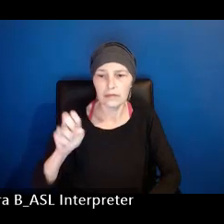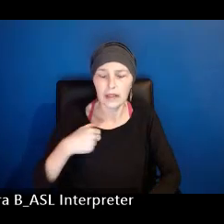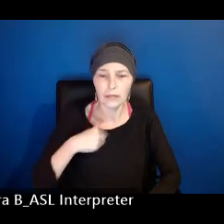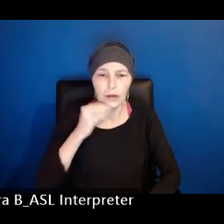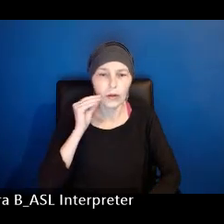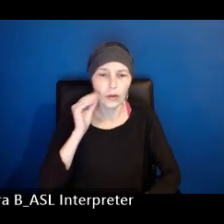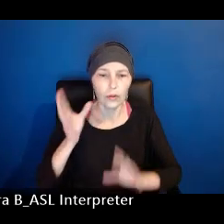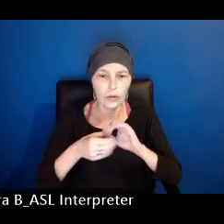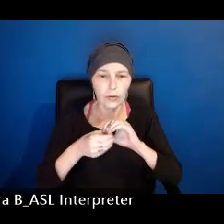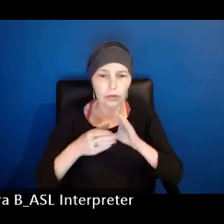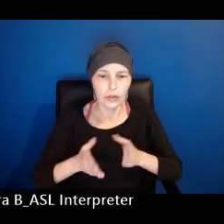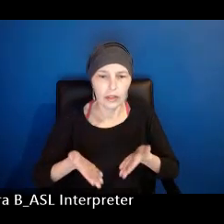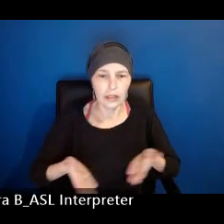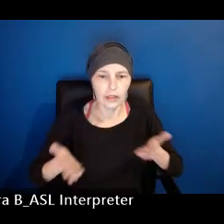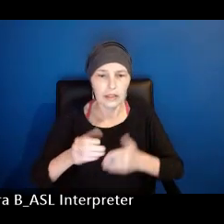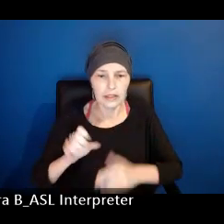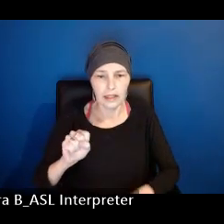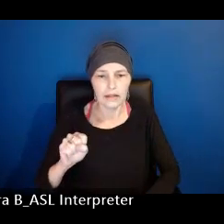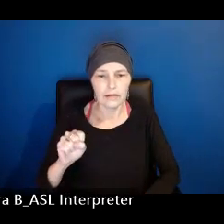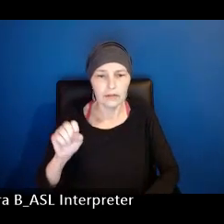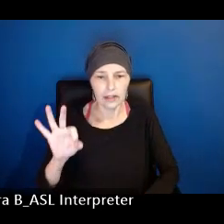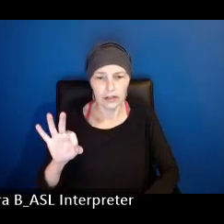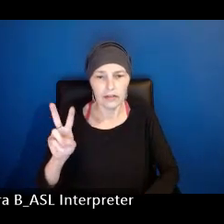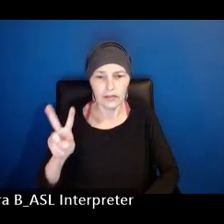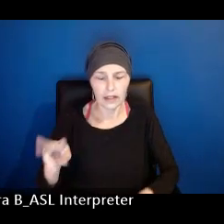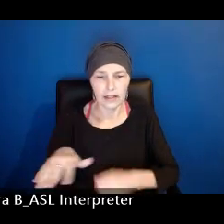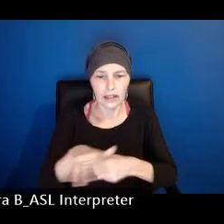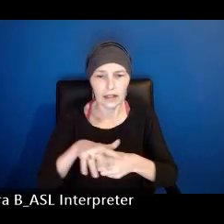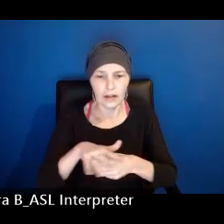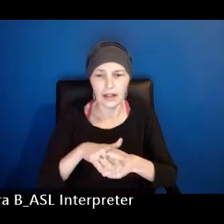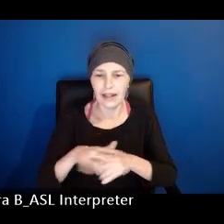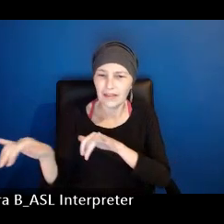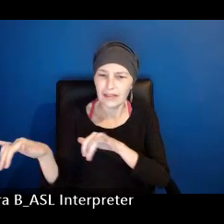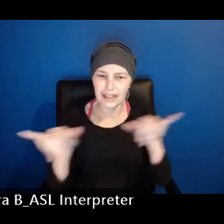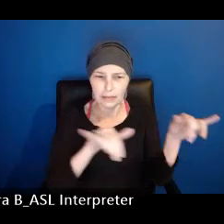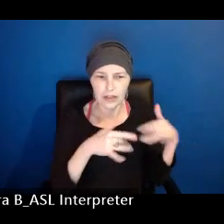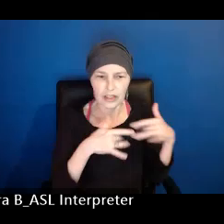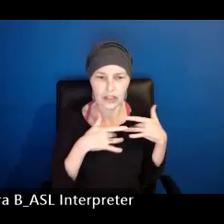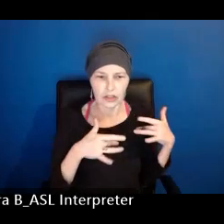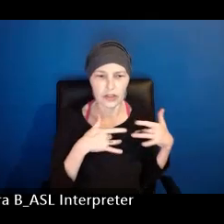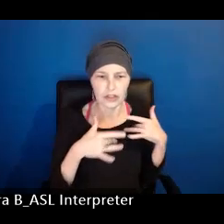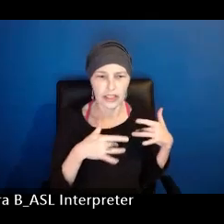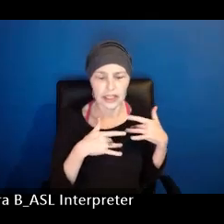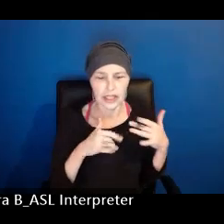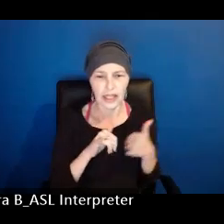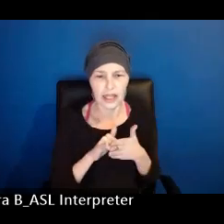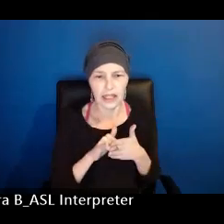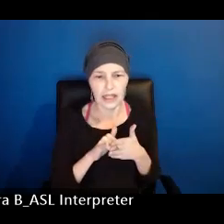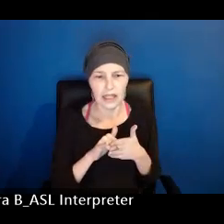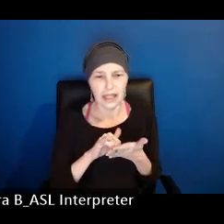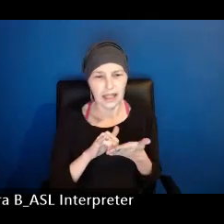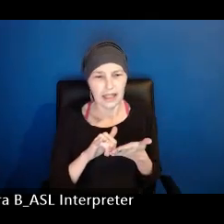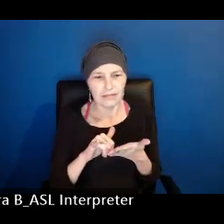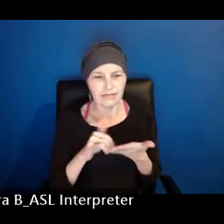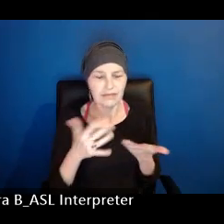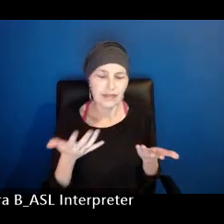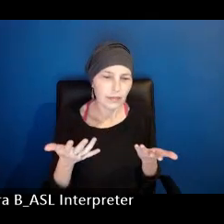the San Fernando Valley area. Echoing some of the same concerns that the total cost